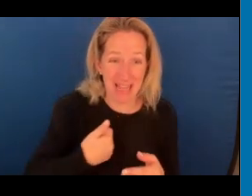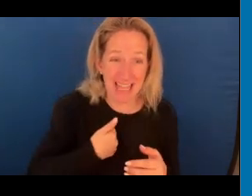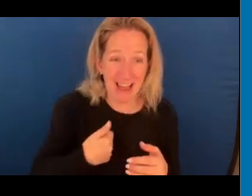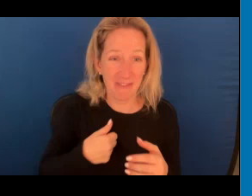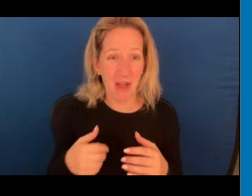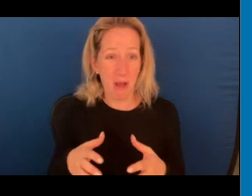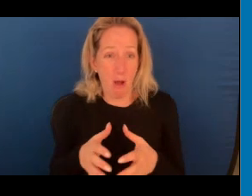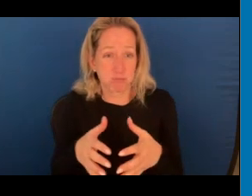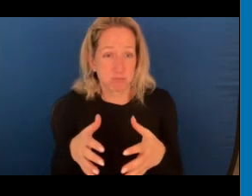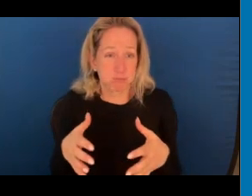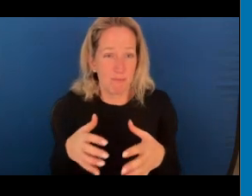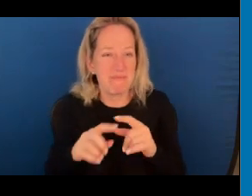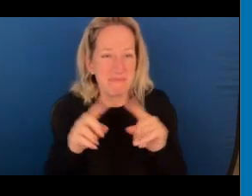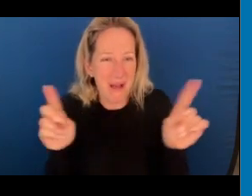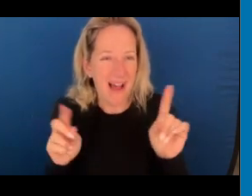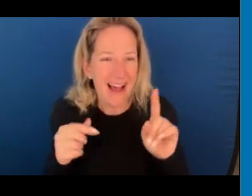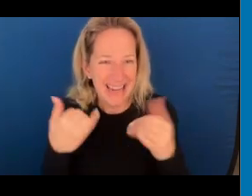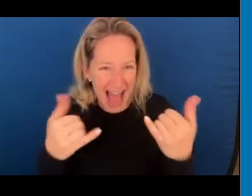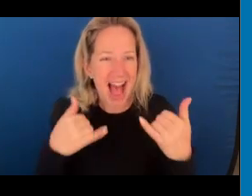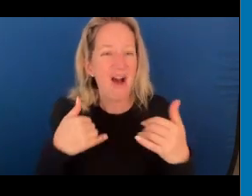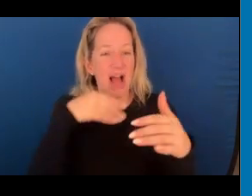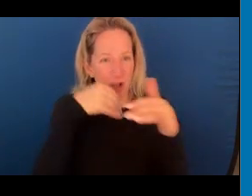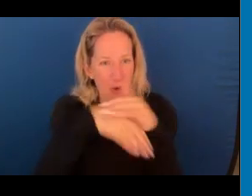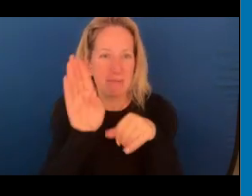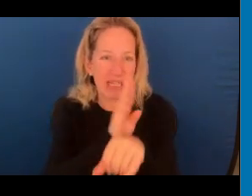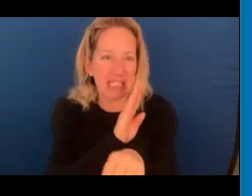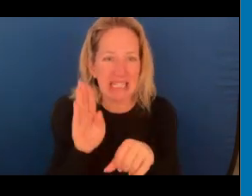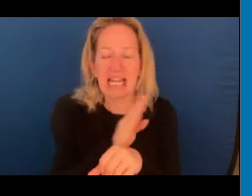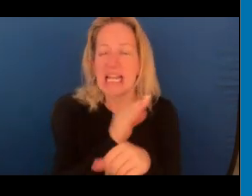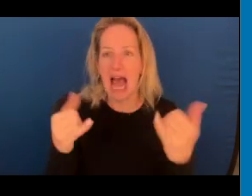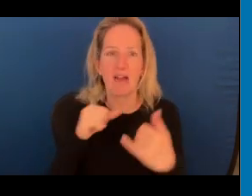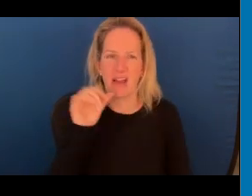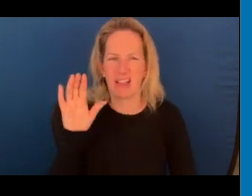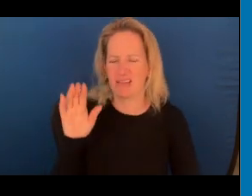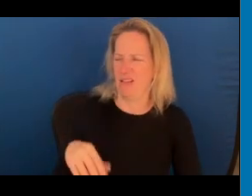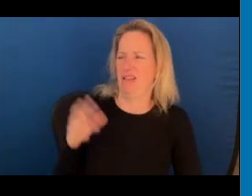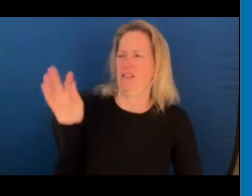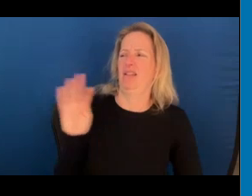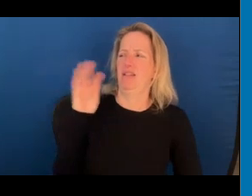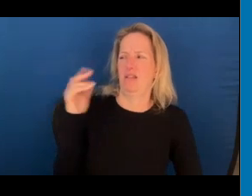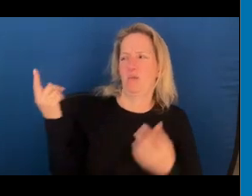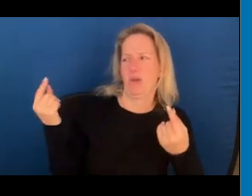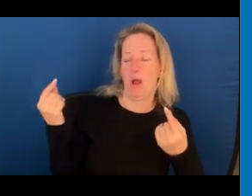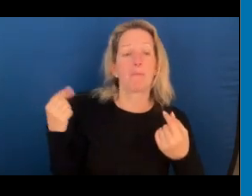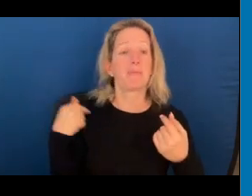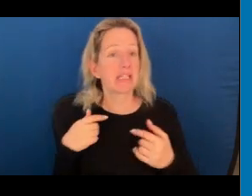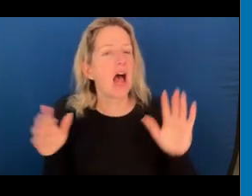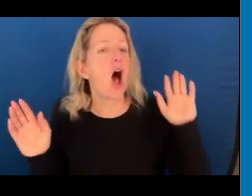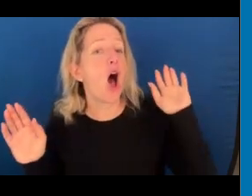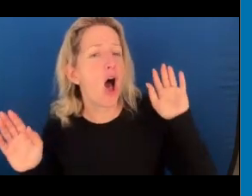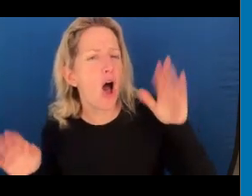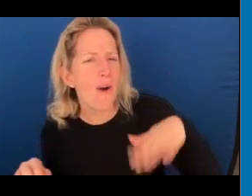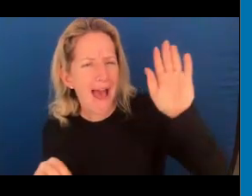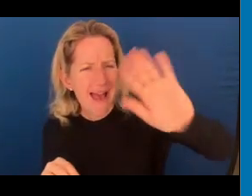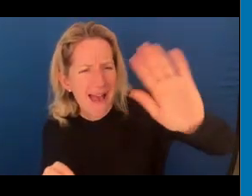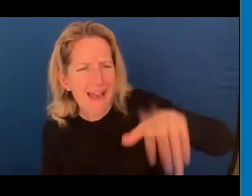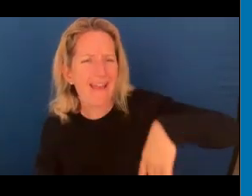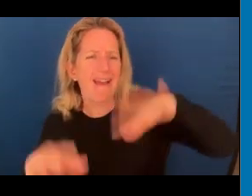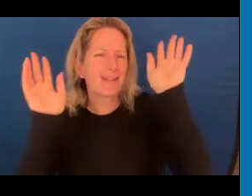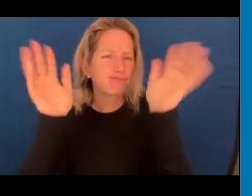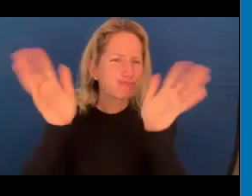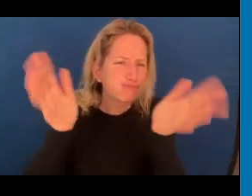But now businesses, when I come in, they're not like, oh, what does this guy want? They're like, oh, hey, what are you picking up today? And then they step aside and we have a cup of coffee and we